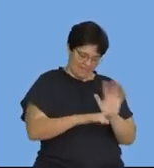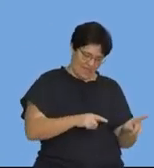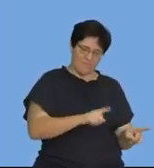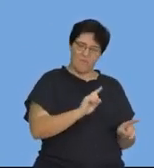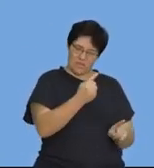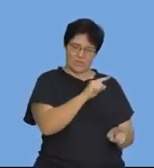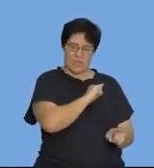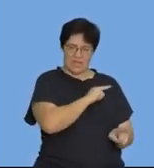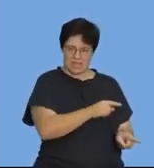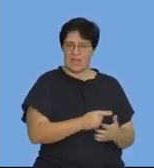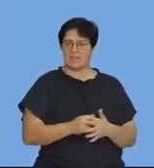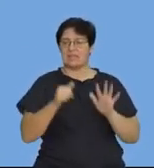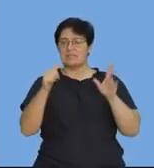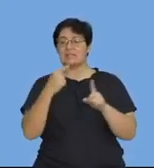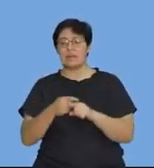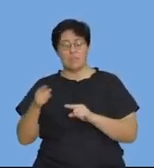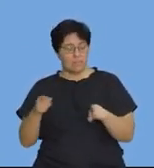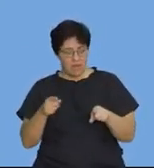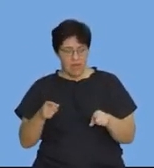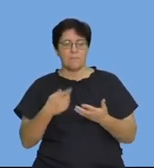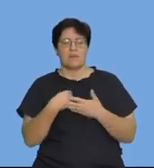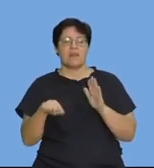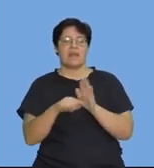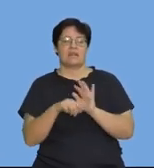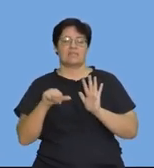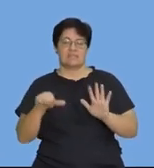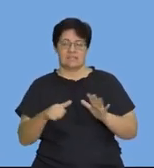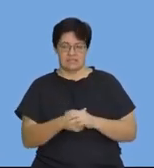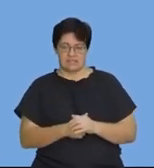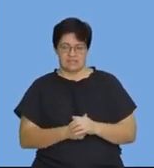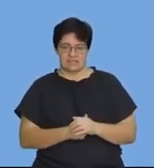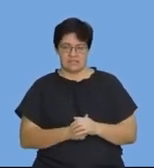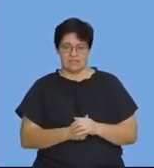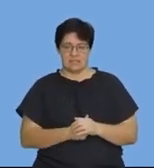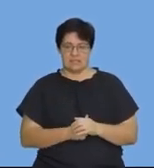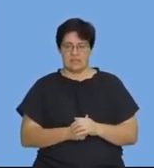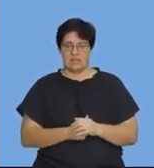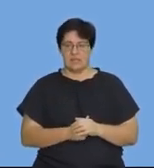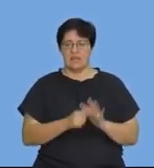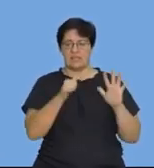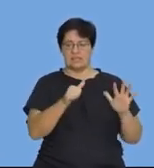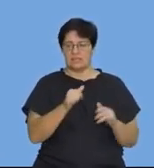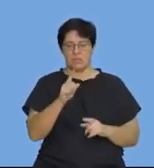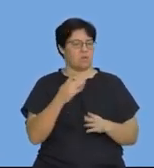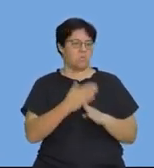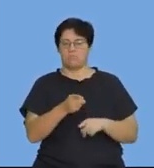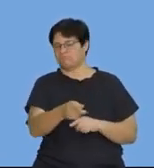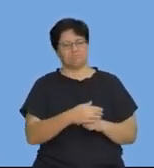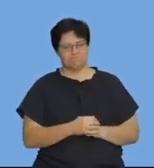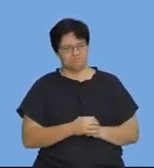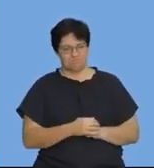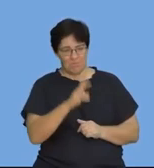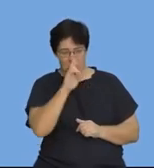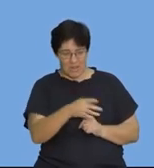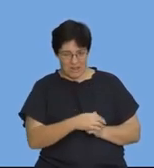Minus 6 times that will be a negative 6. So it means the 6 and the 1 will not work then, you see. So that's